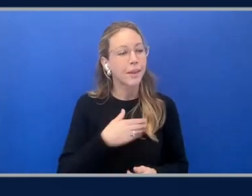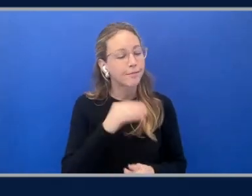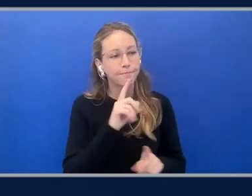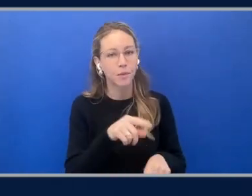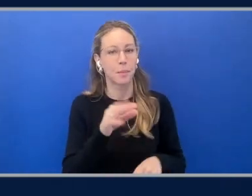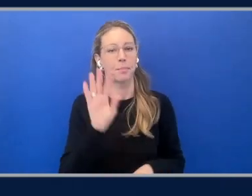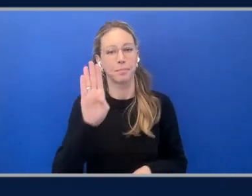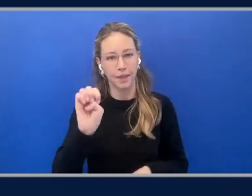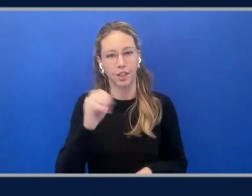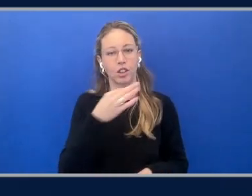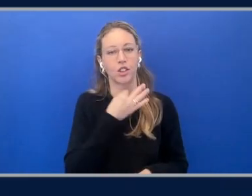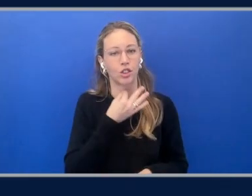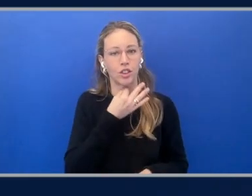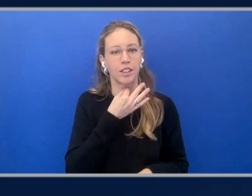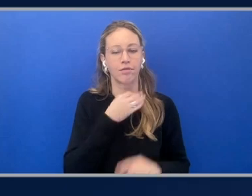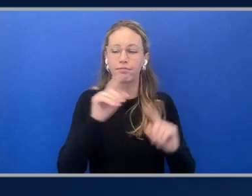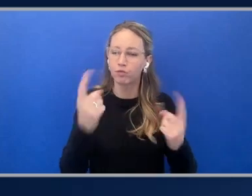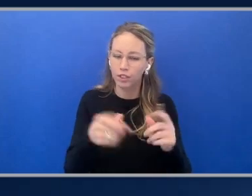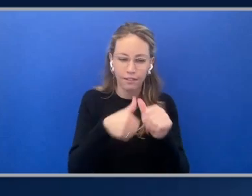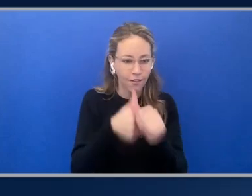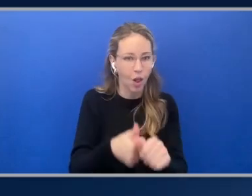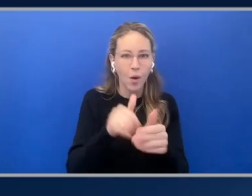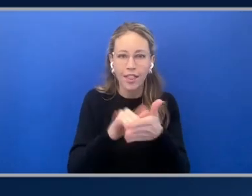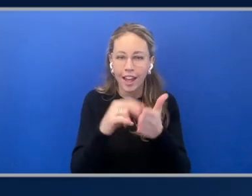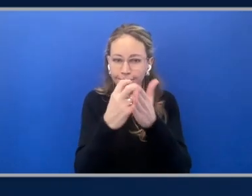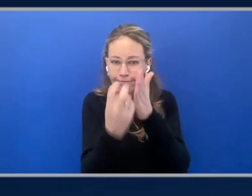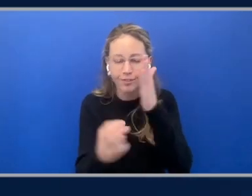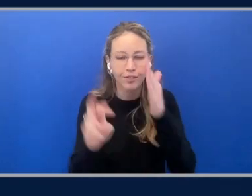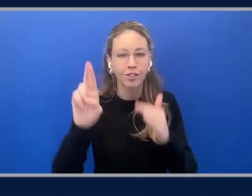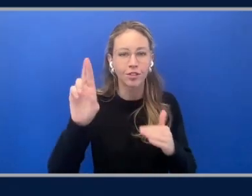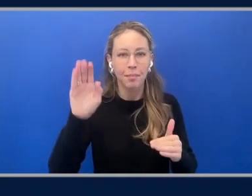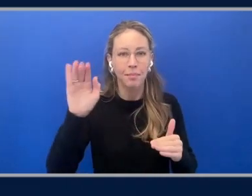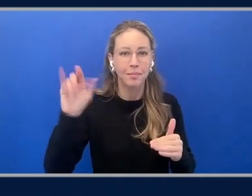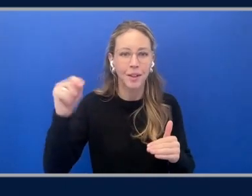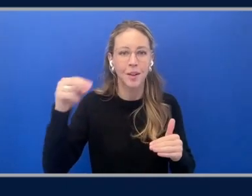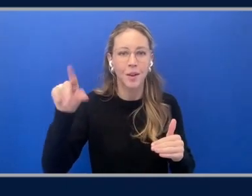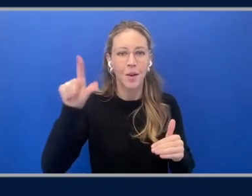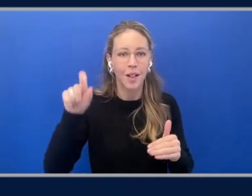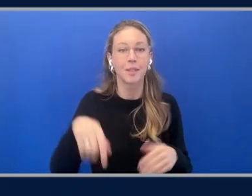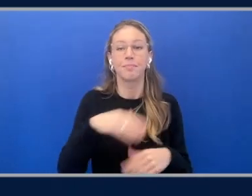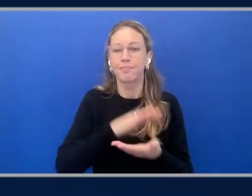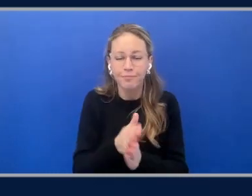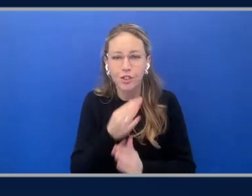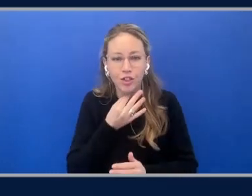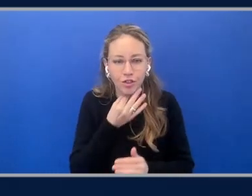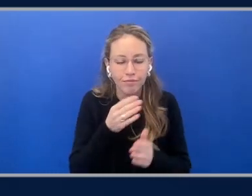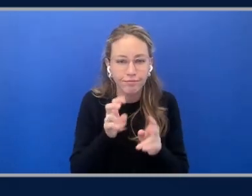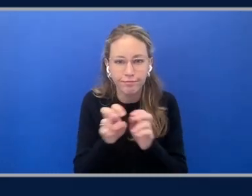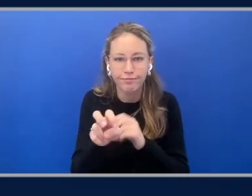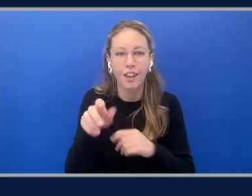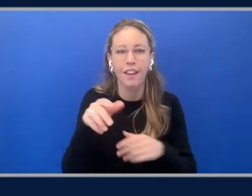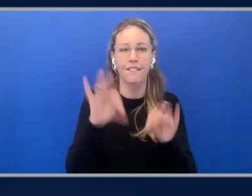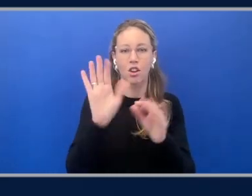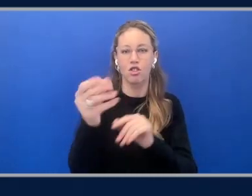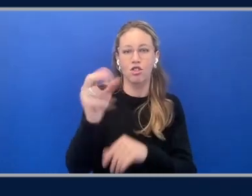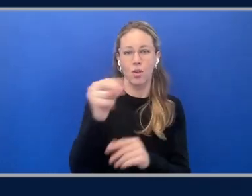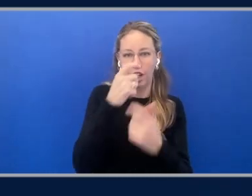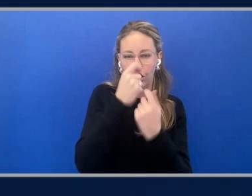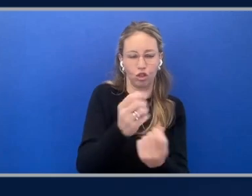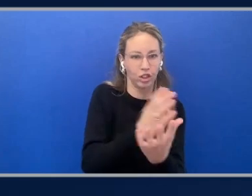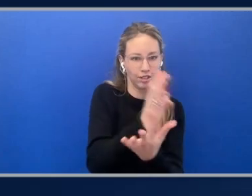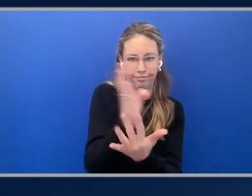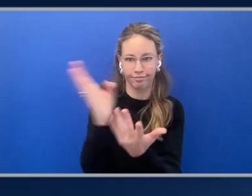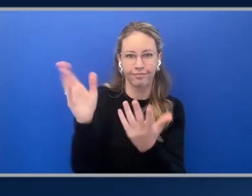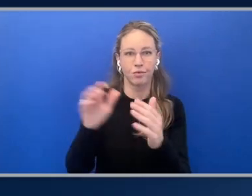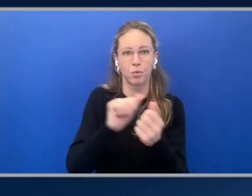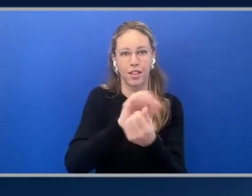Be curious. Just follow the rabbit hole. Follow the rabbit hole. Be curious. Find out what it is that, you know, is your interest area among those 6